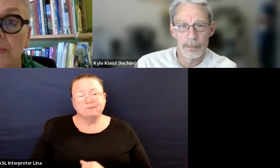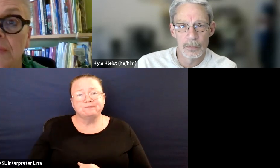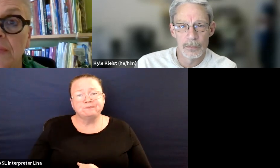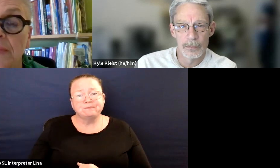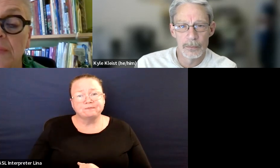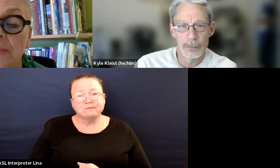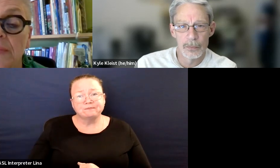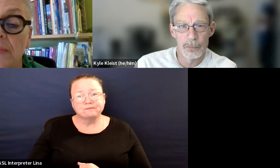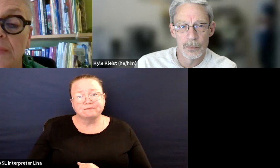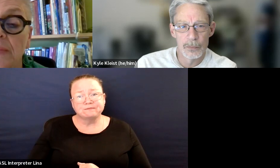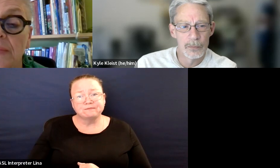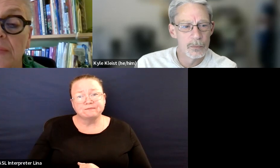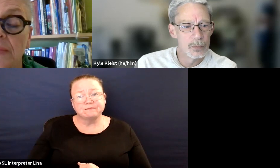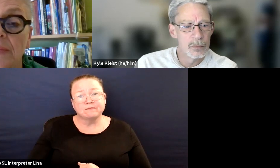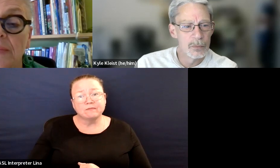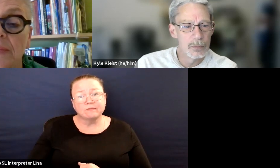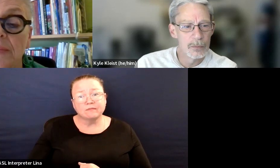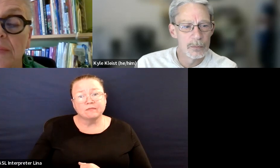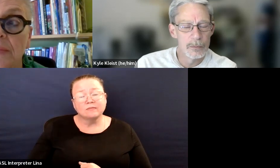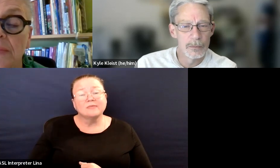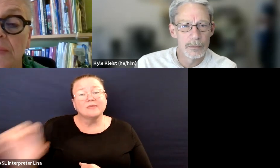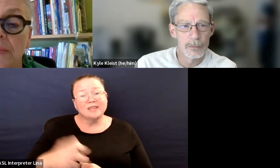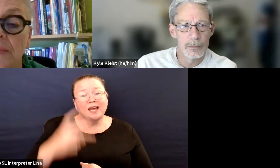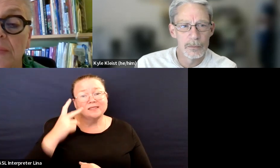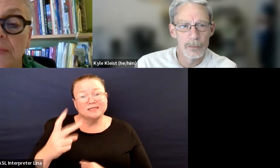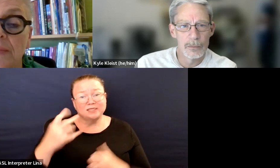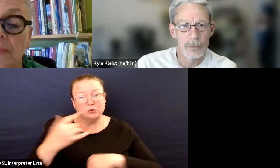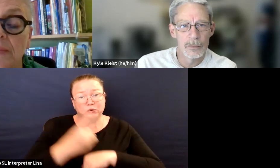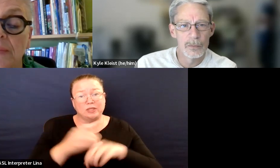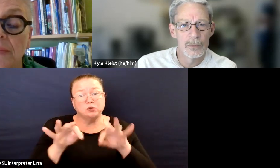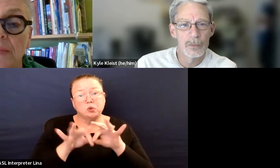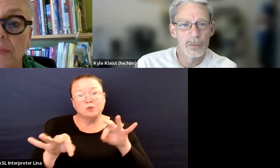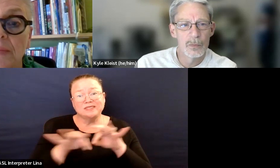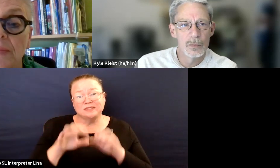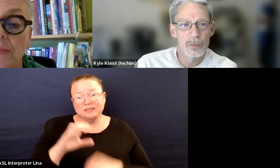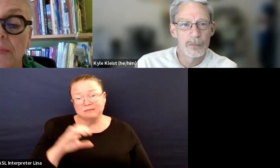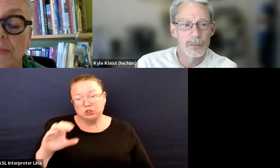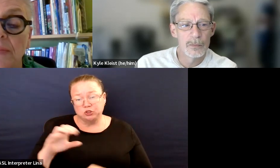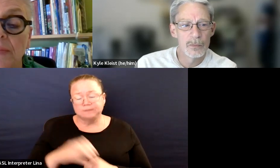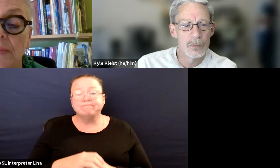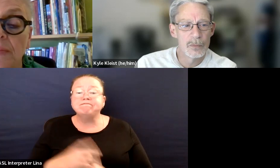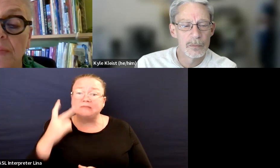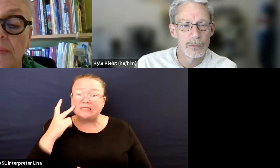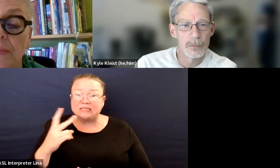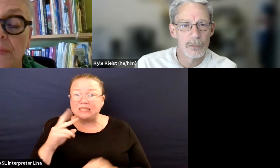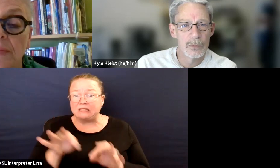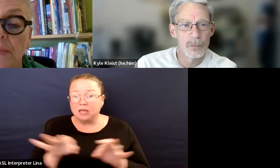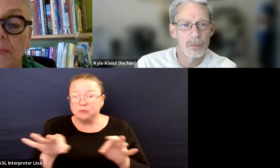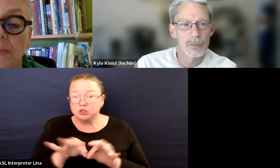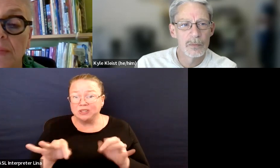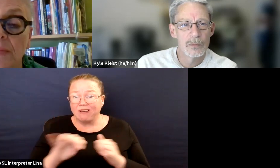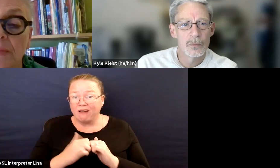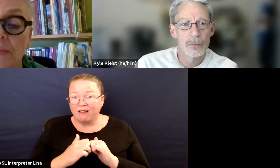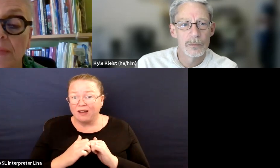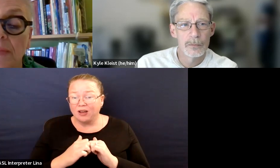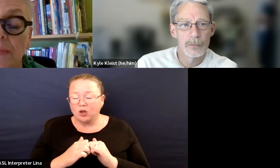where you will find the closed captioning for today's session. You can view the captioning by selecting